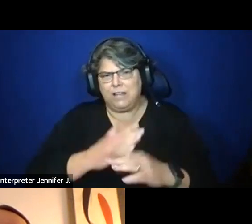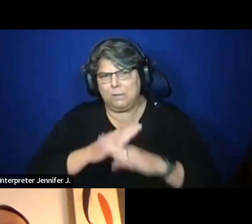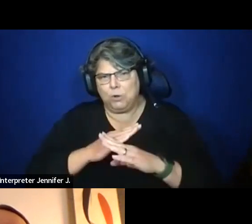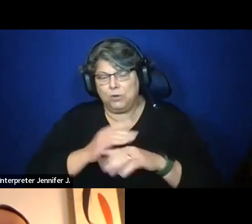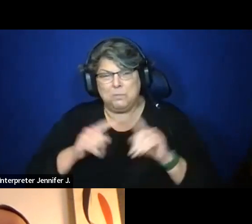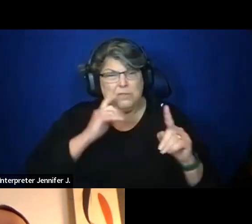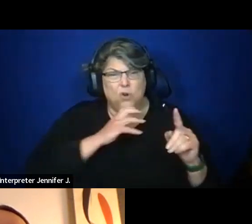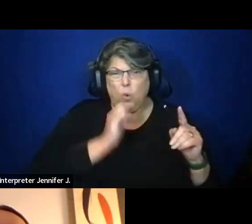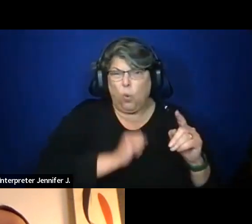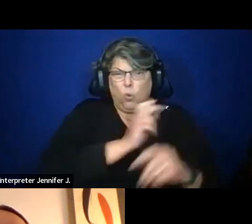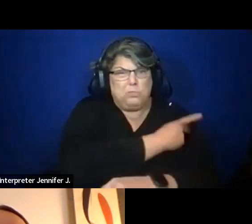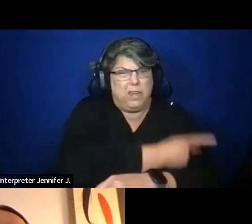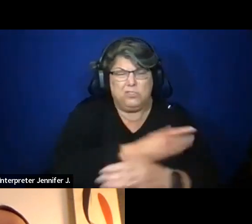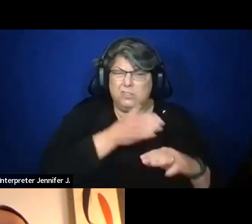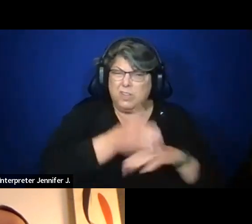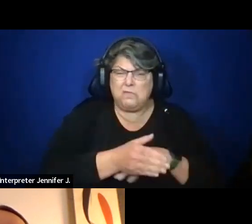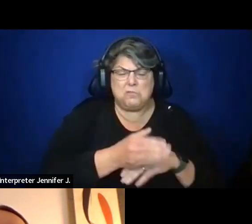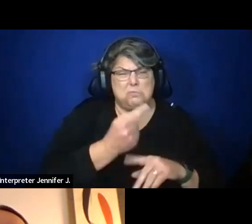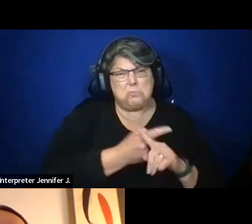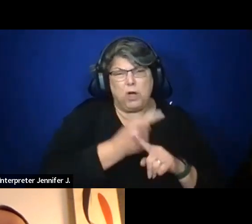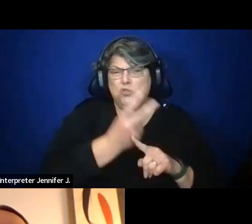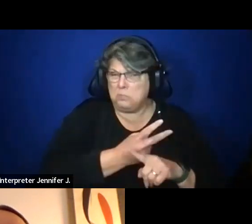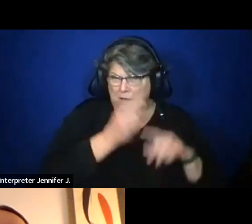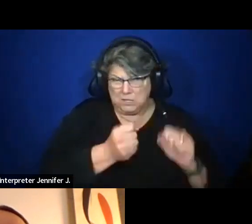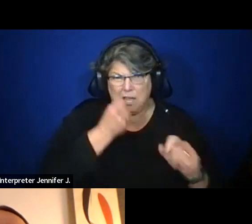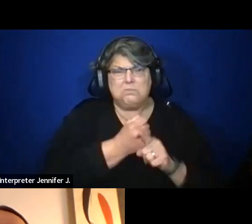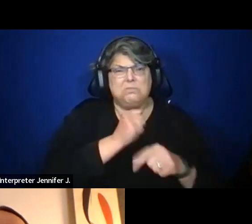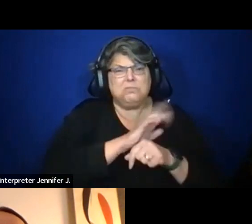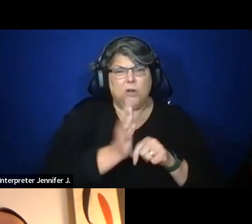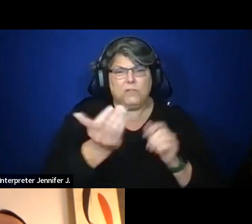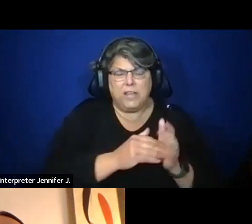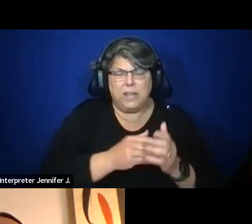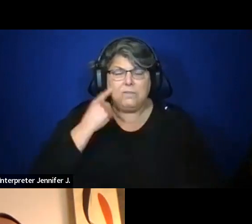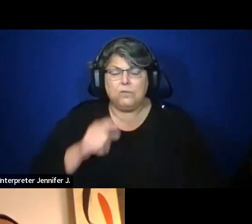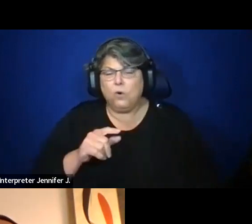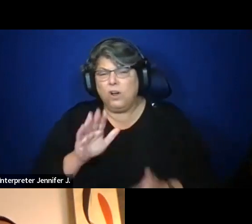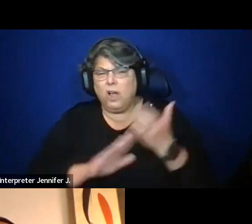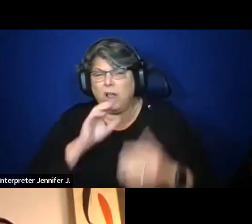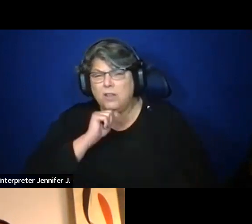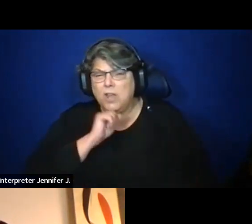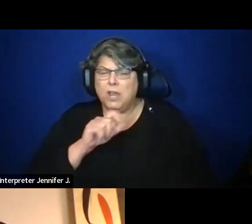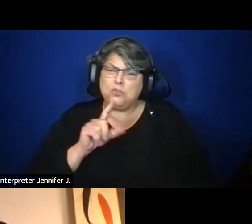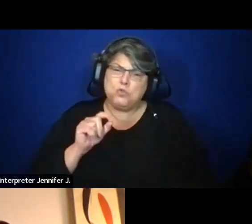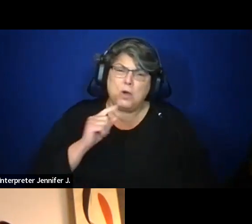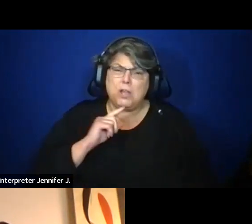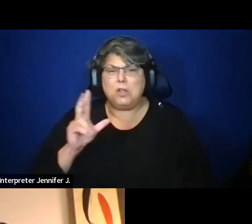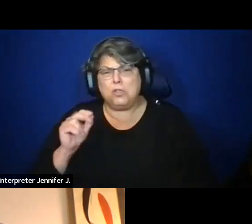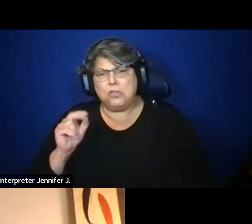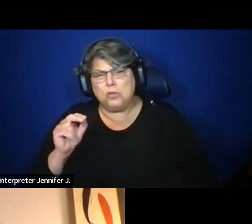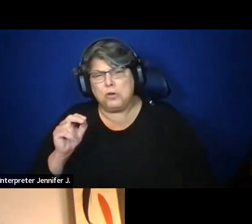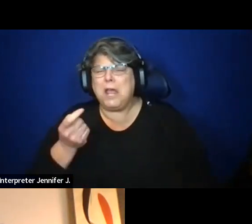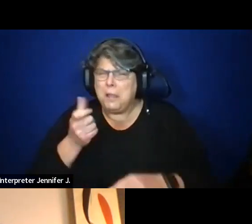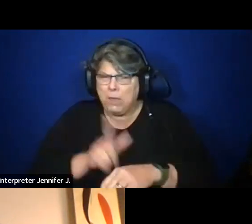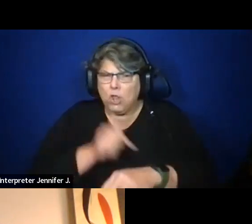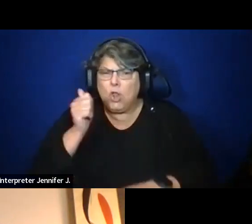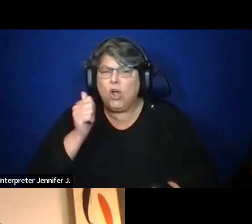I'm seeing it within a month or 2. In college-age kids, 20-year-olds, 30-year-olds who are otherwise healthy, I'm seeing a little bit longer.